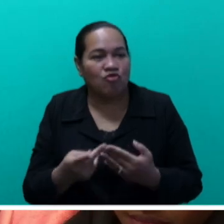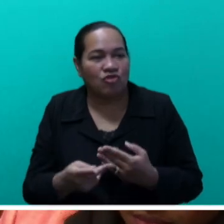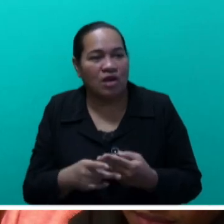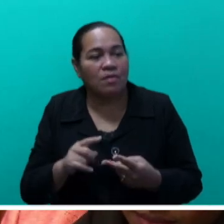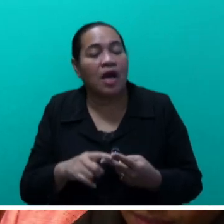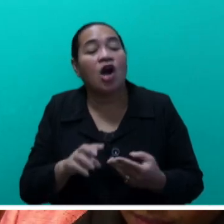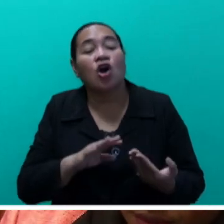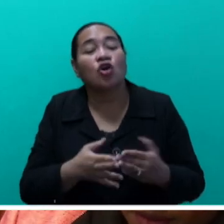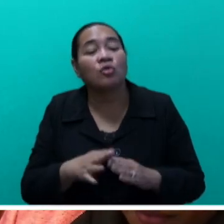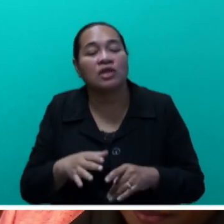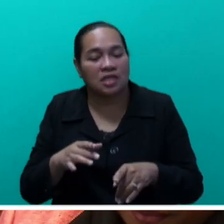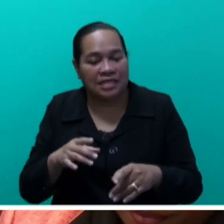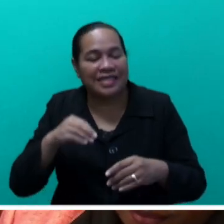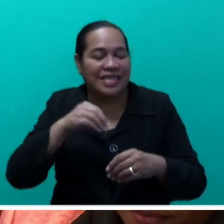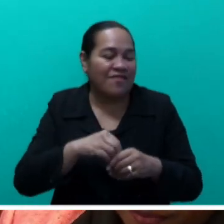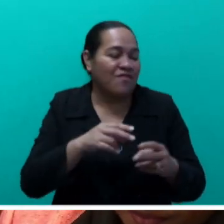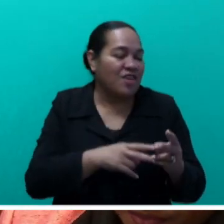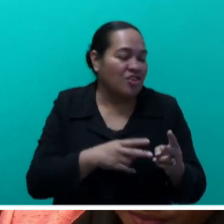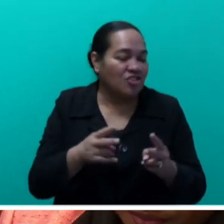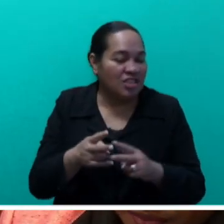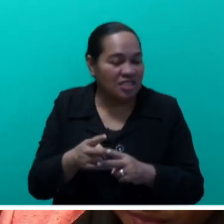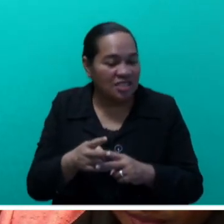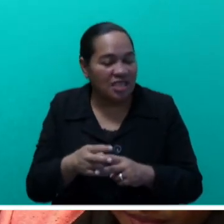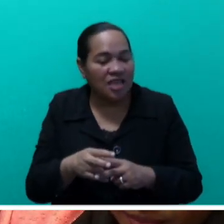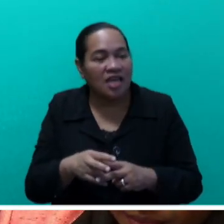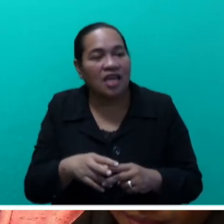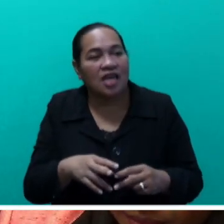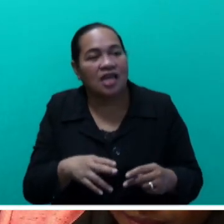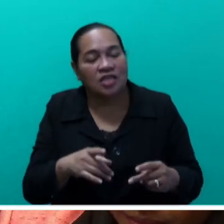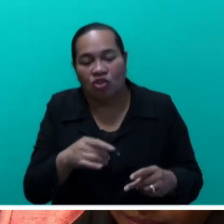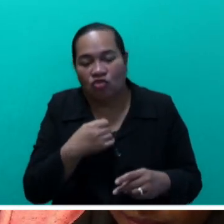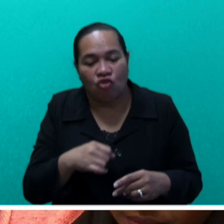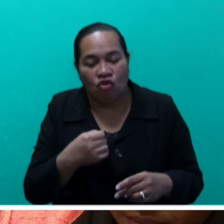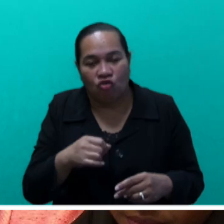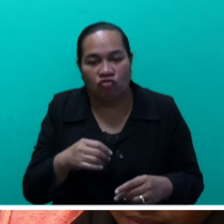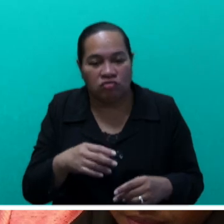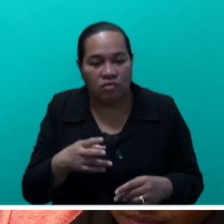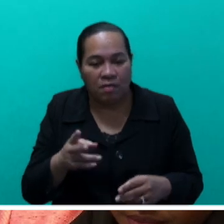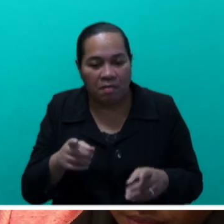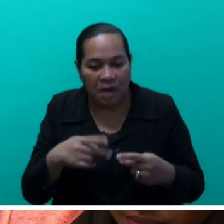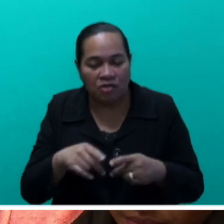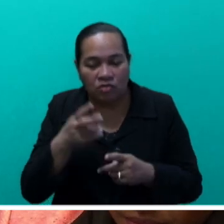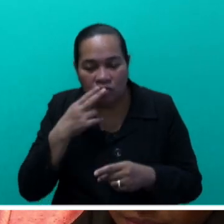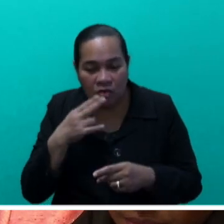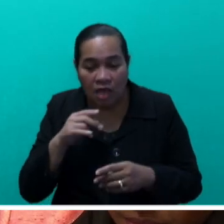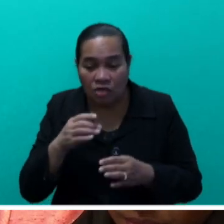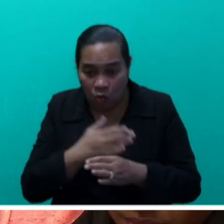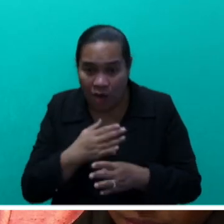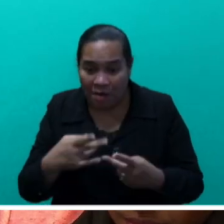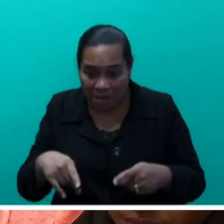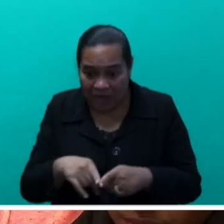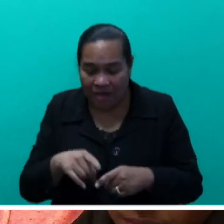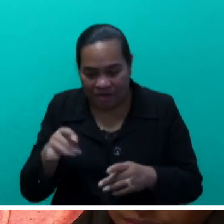communities declaring their villages and community halls tobacco-free settings, and workplaces adopting Wellness